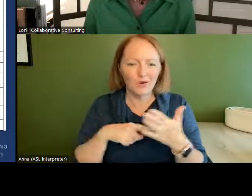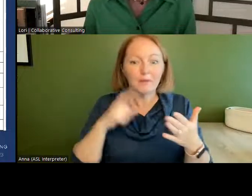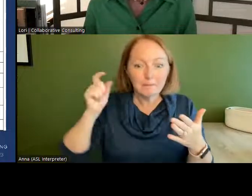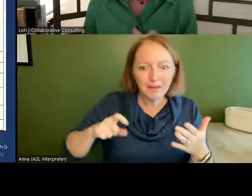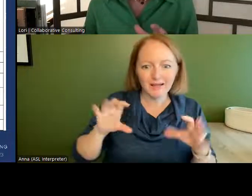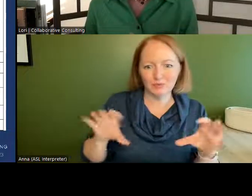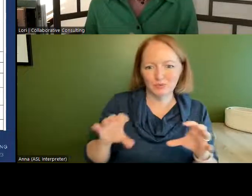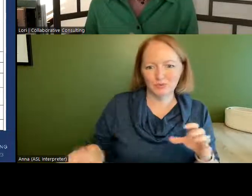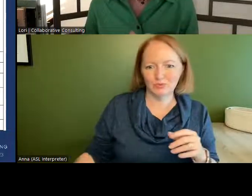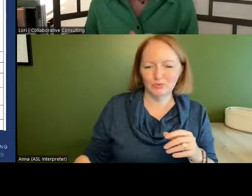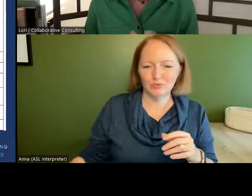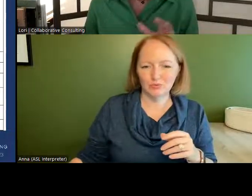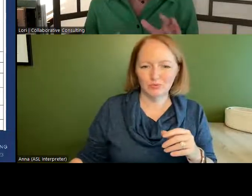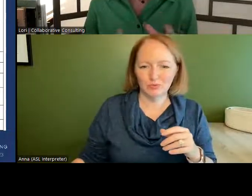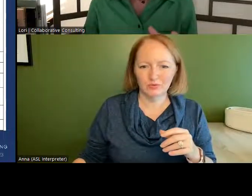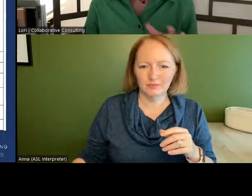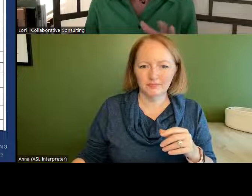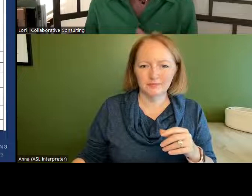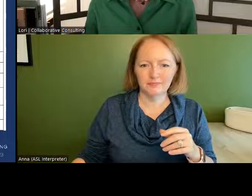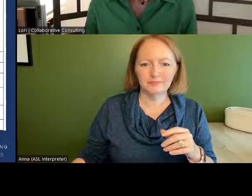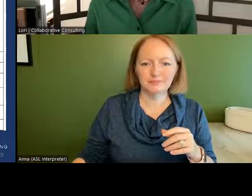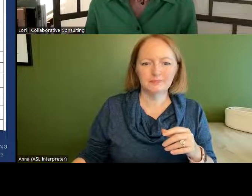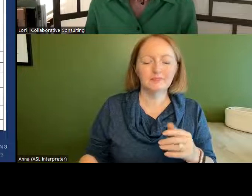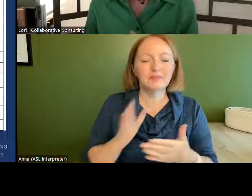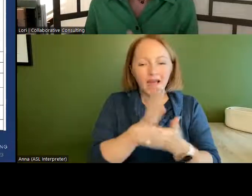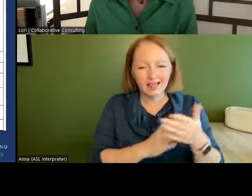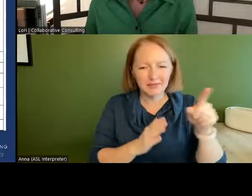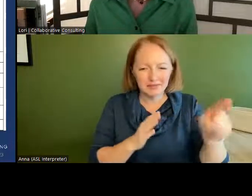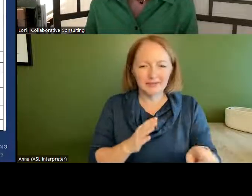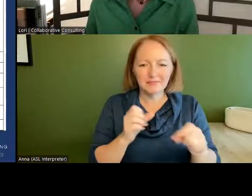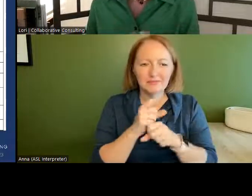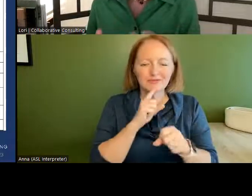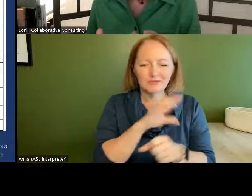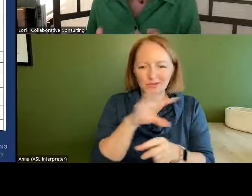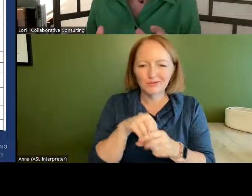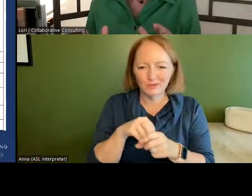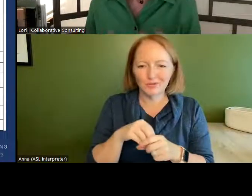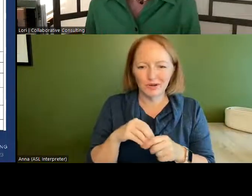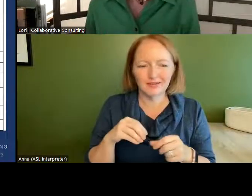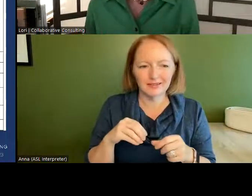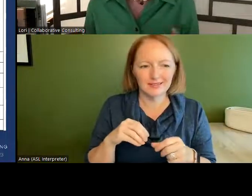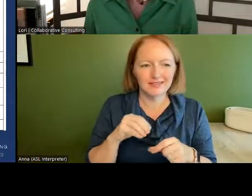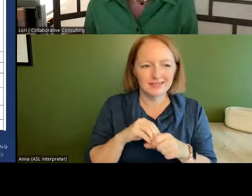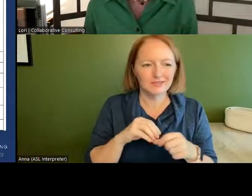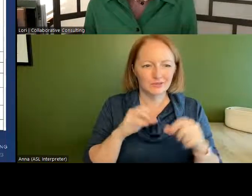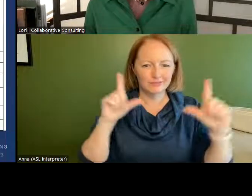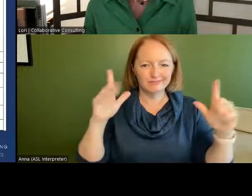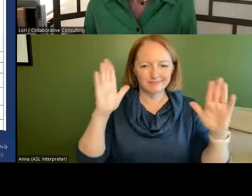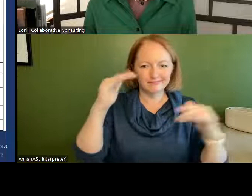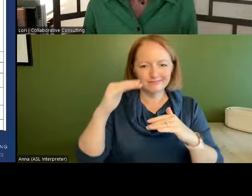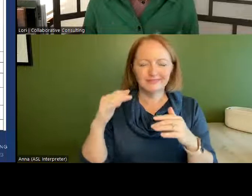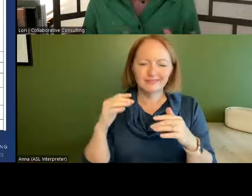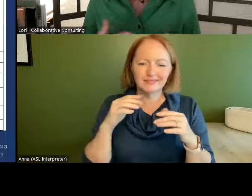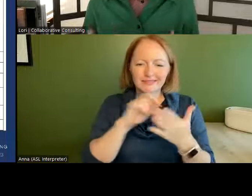must do elements that we need to make sure get incorporated into the design of California